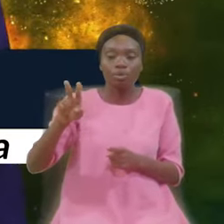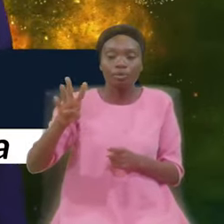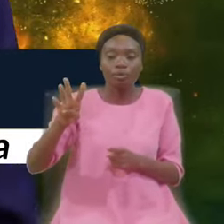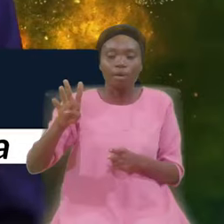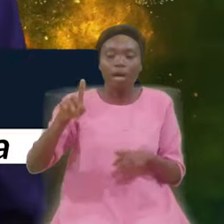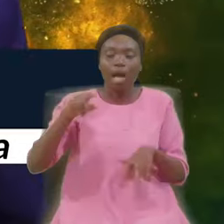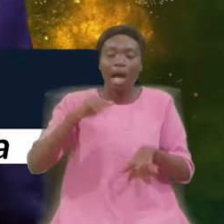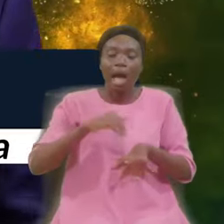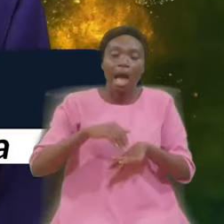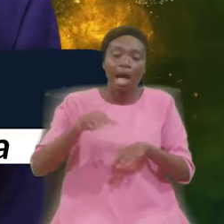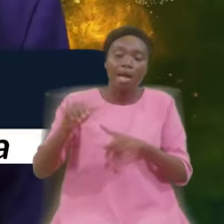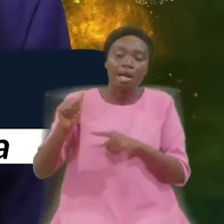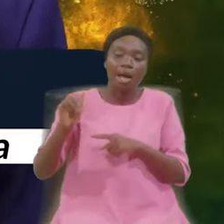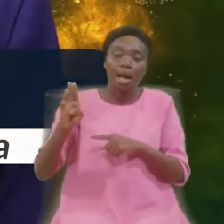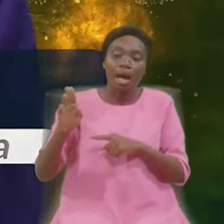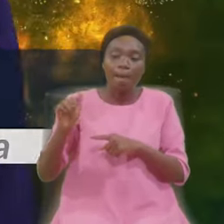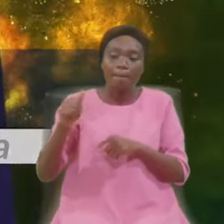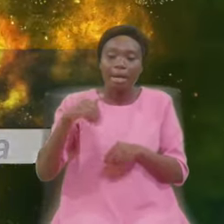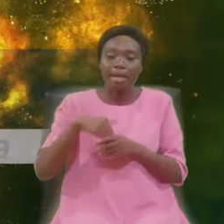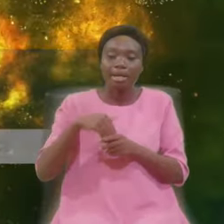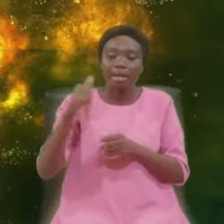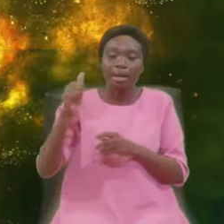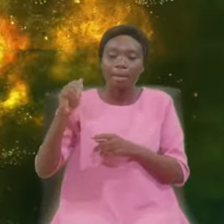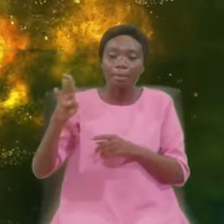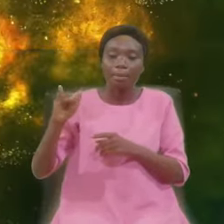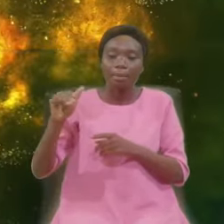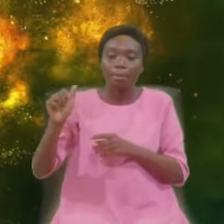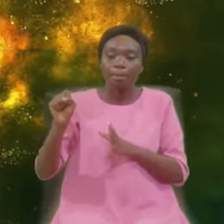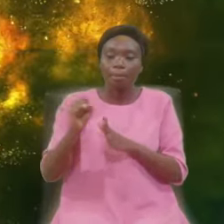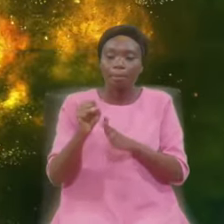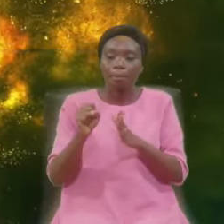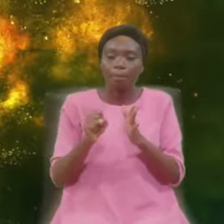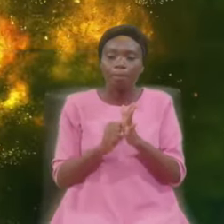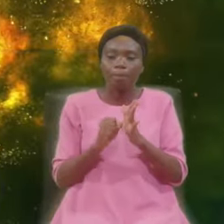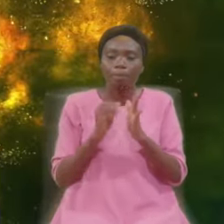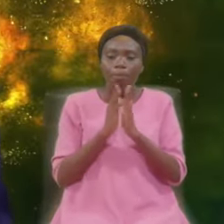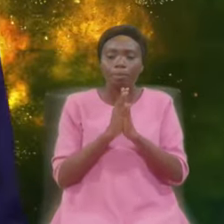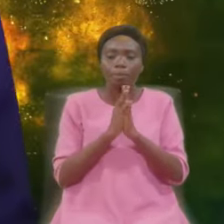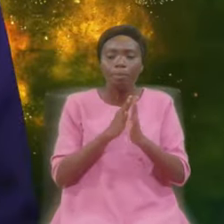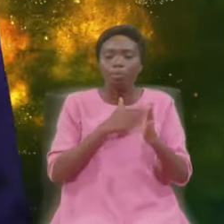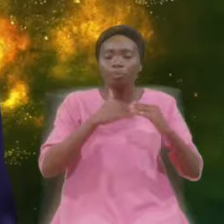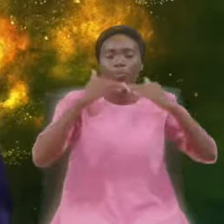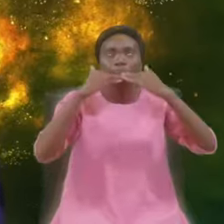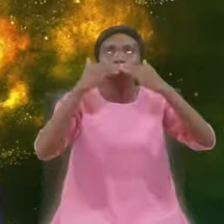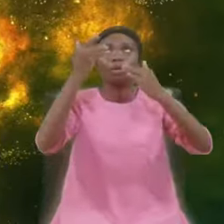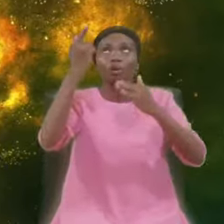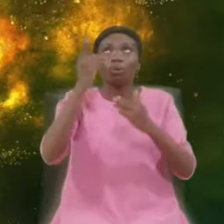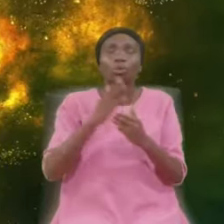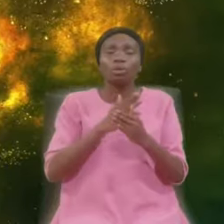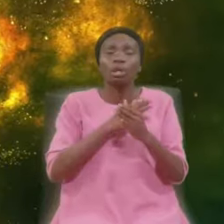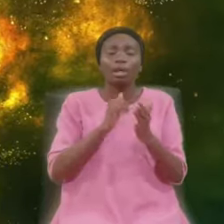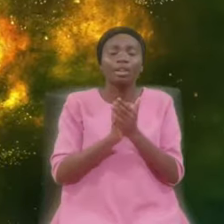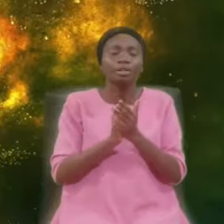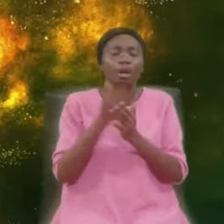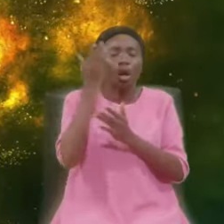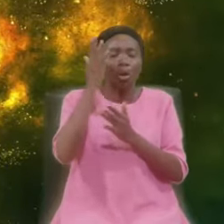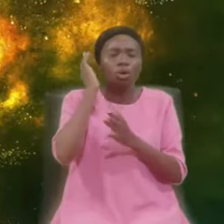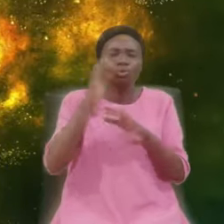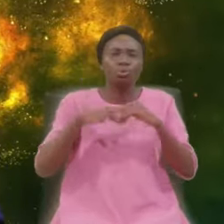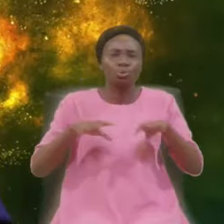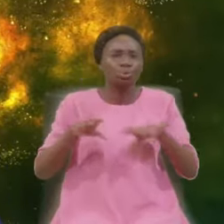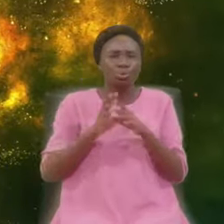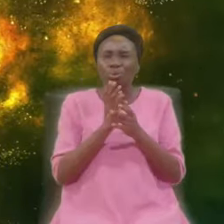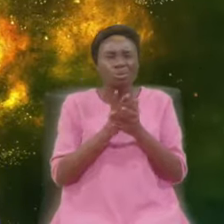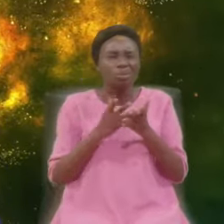2024 at Aba in Abia State. Open your mouth and thank God that God is going to do